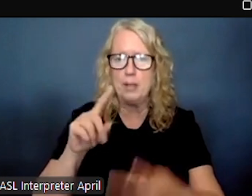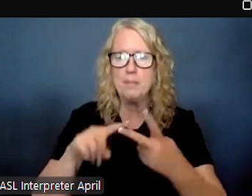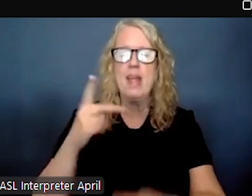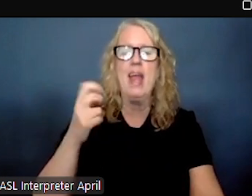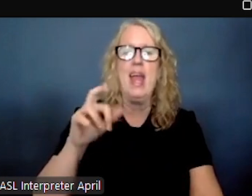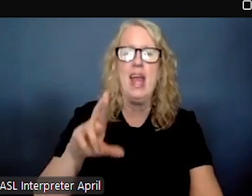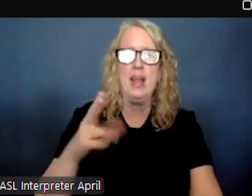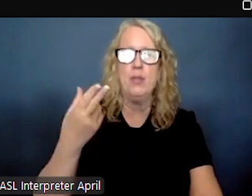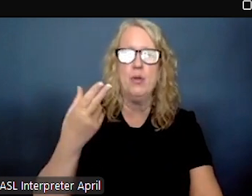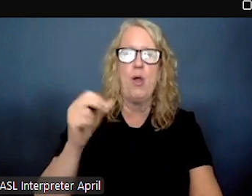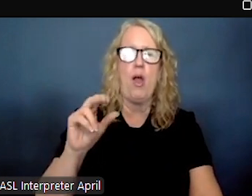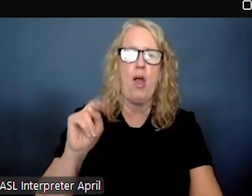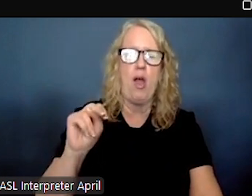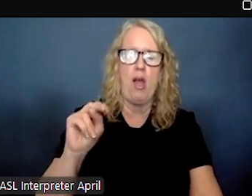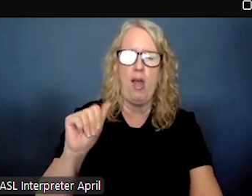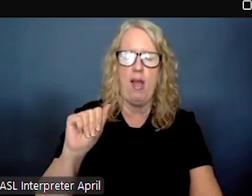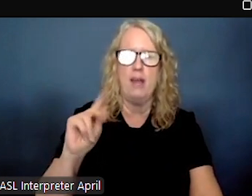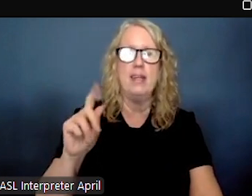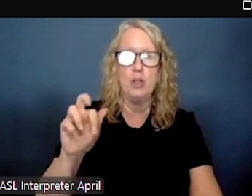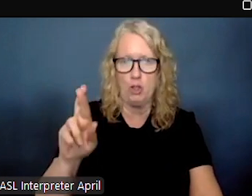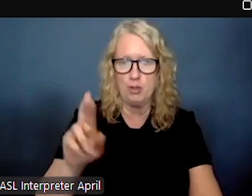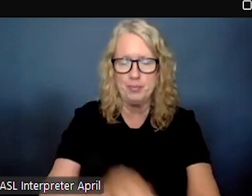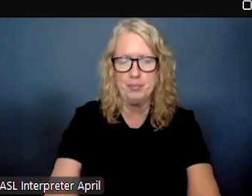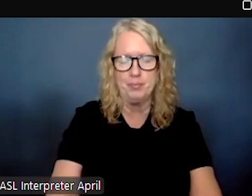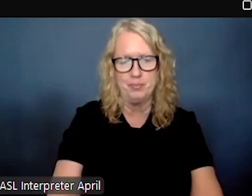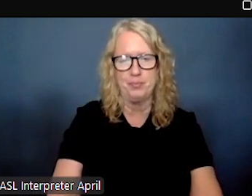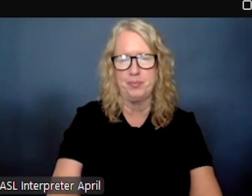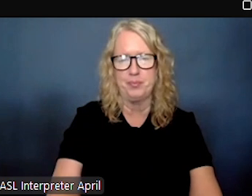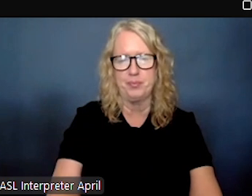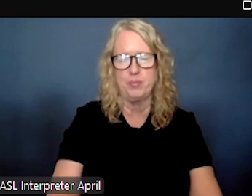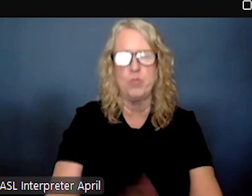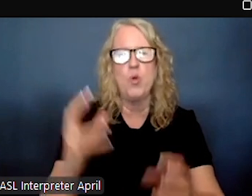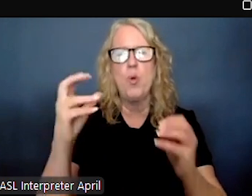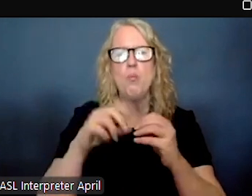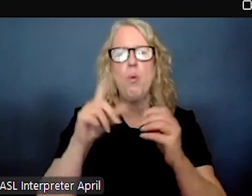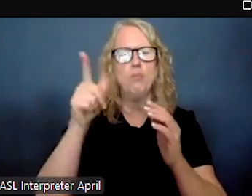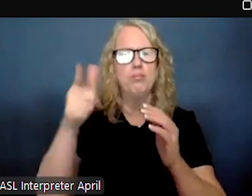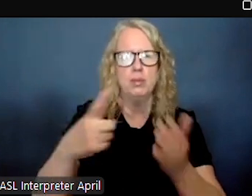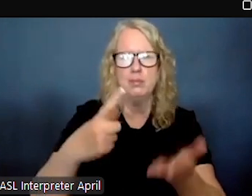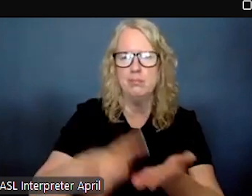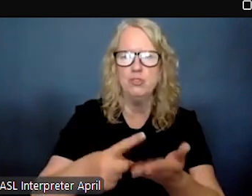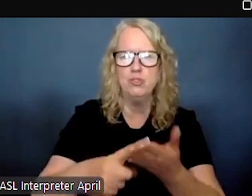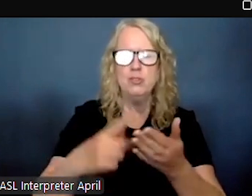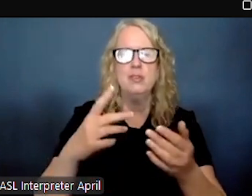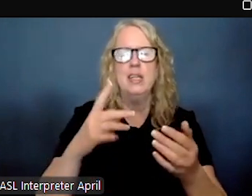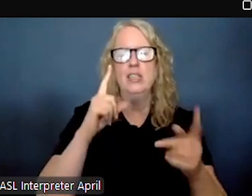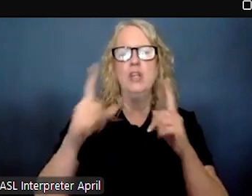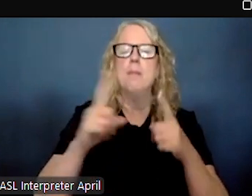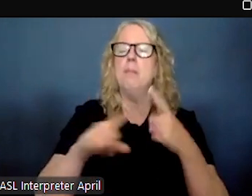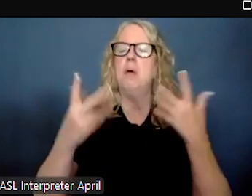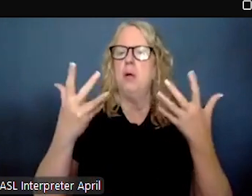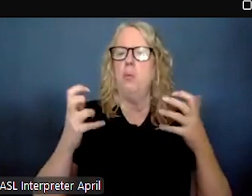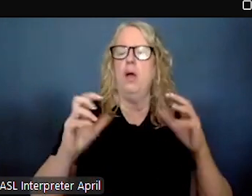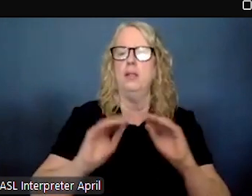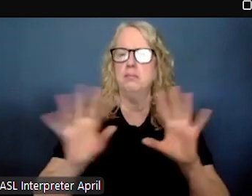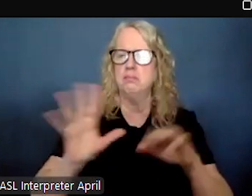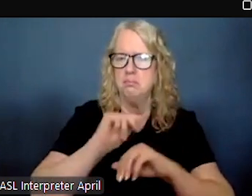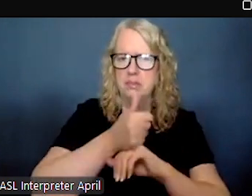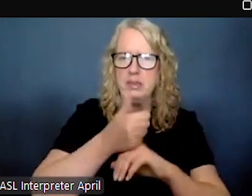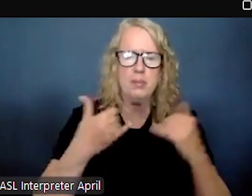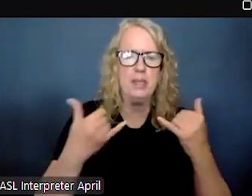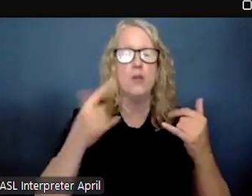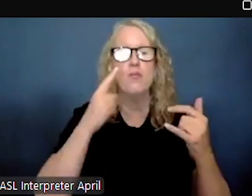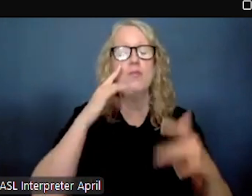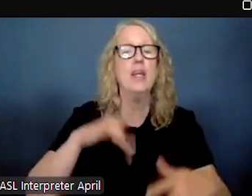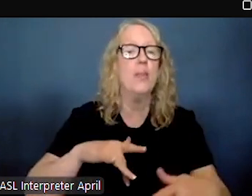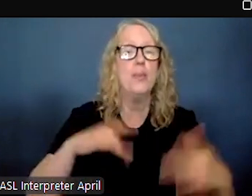Heather Honaker. So that will be further into the jam, but I just want to set that stage. Just really